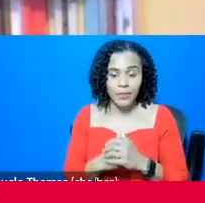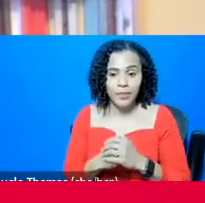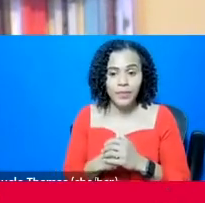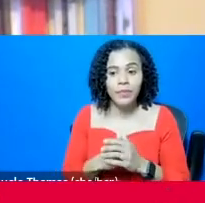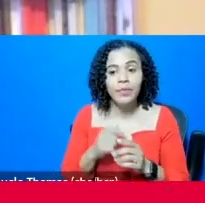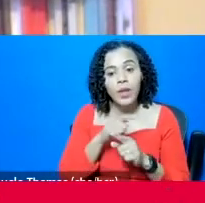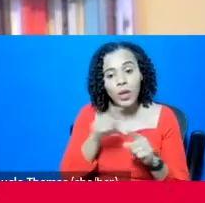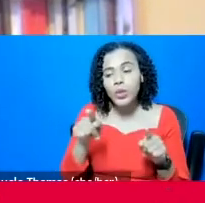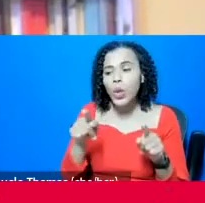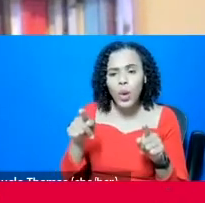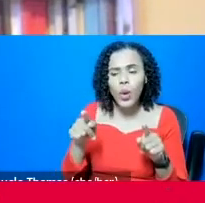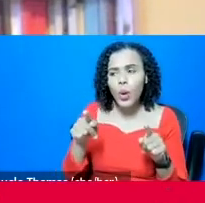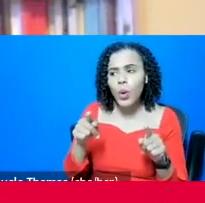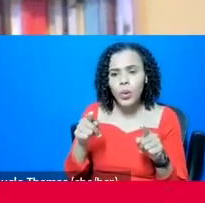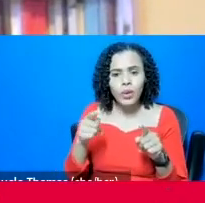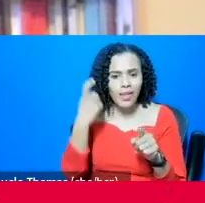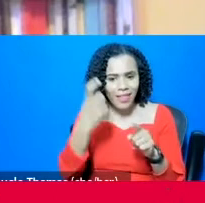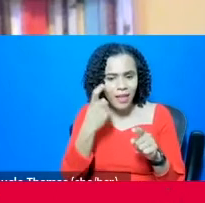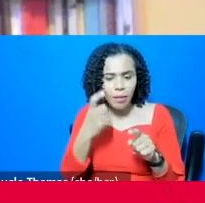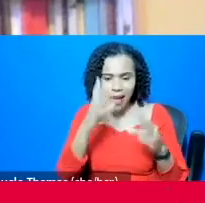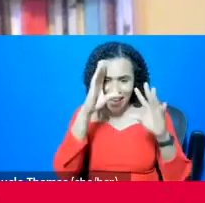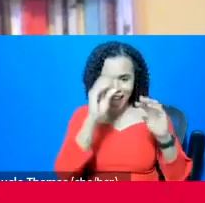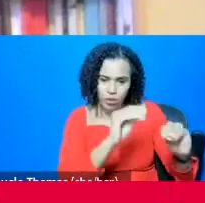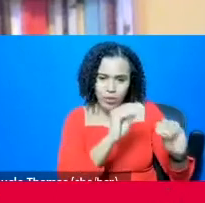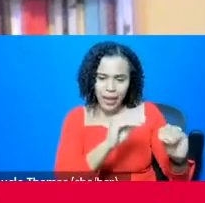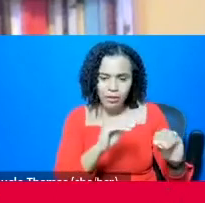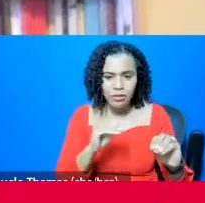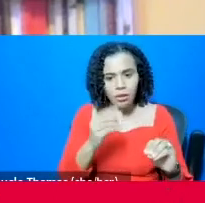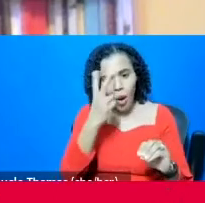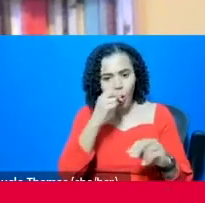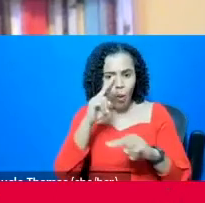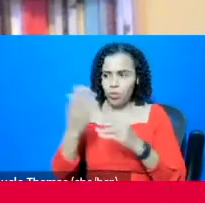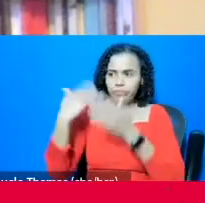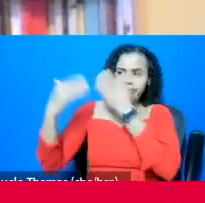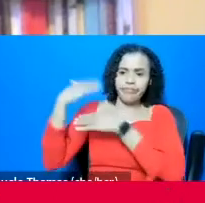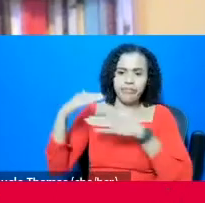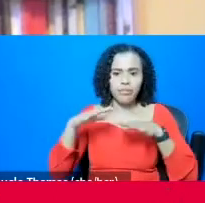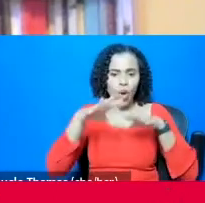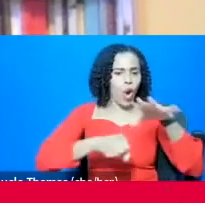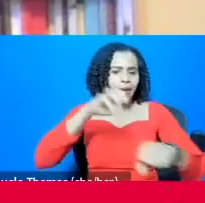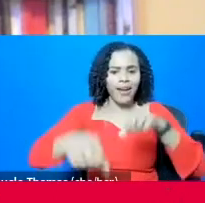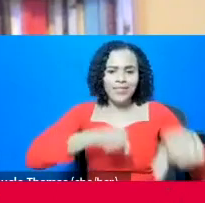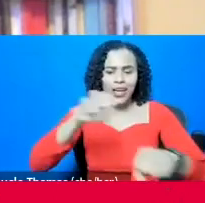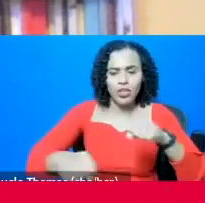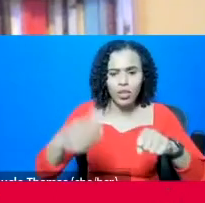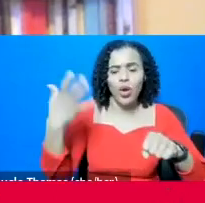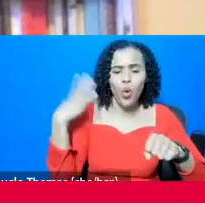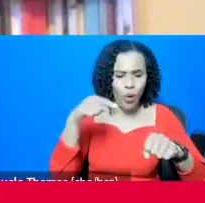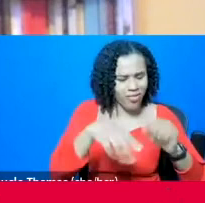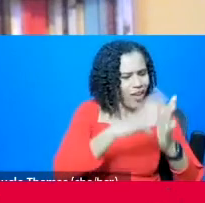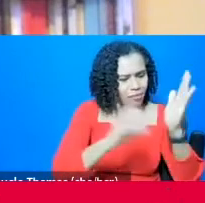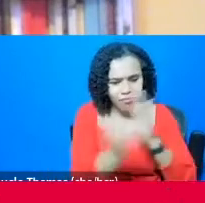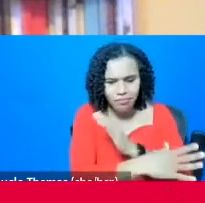People talk about decolonizing education or decolonizing minds. How can we make sure that this isn't